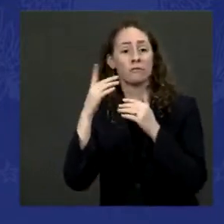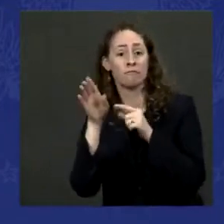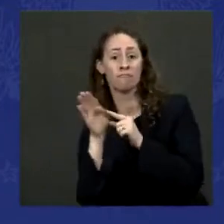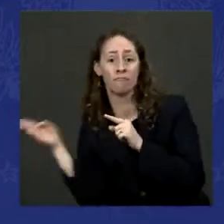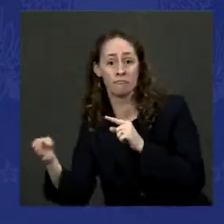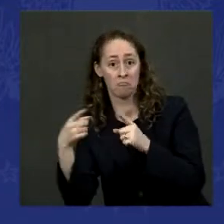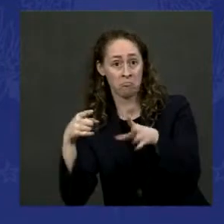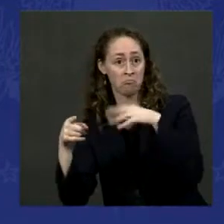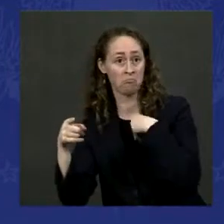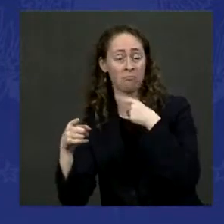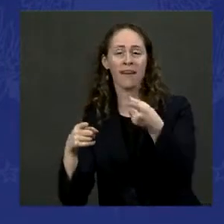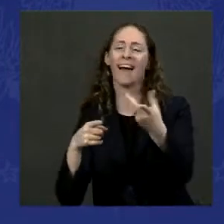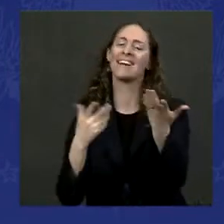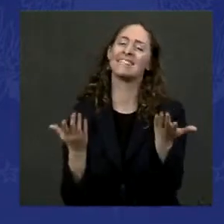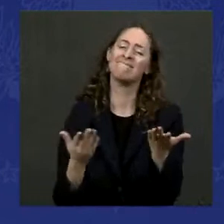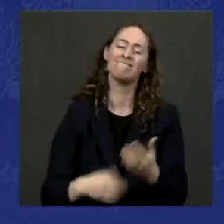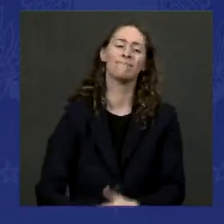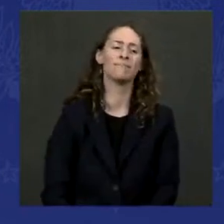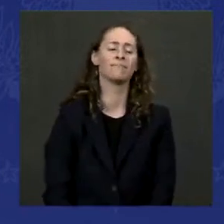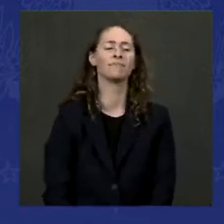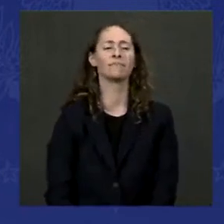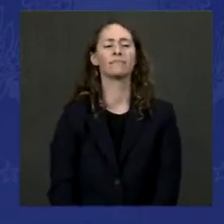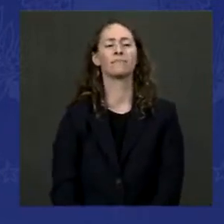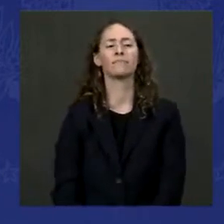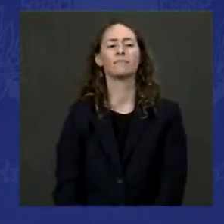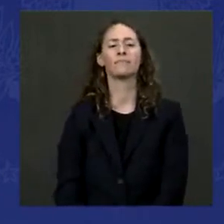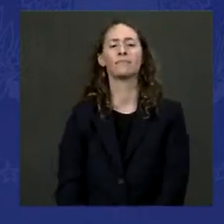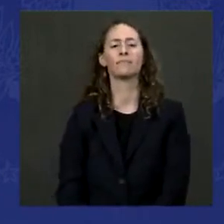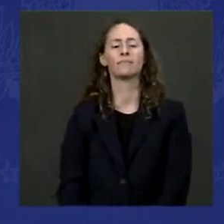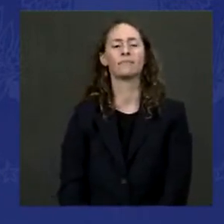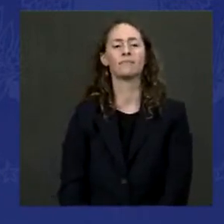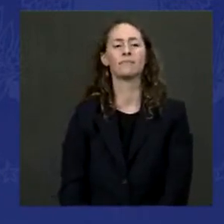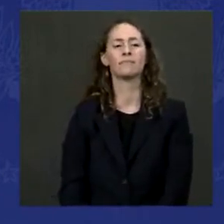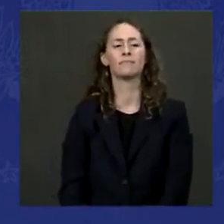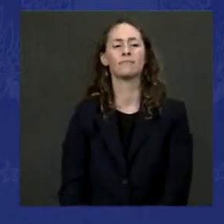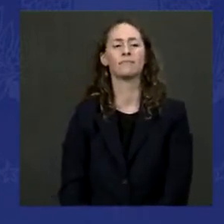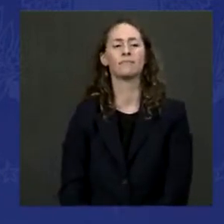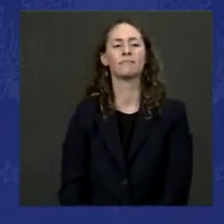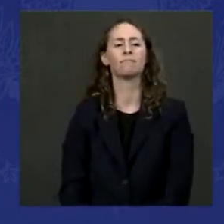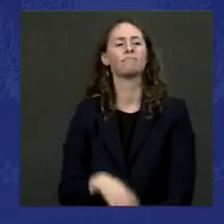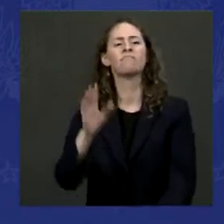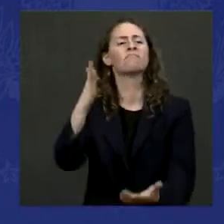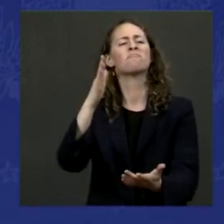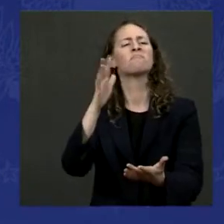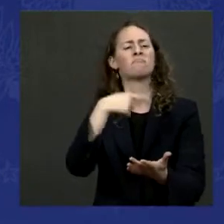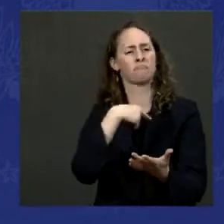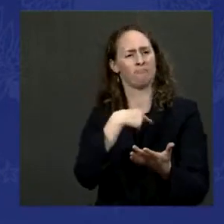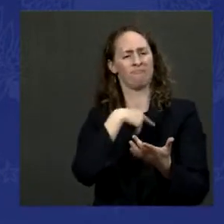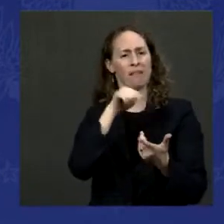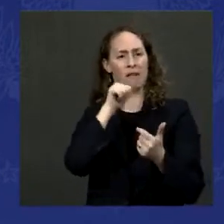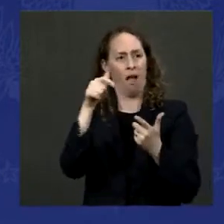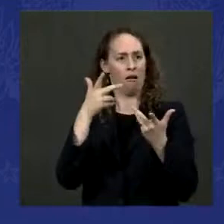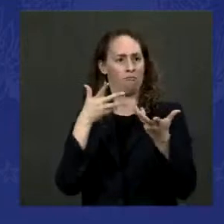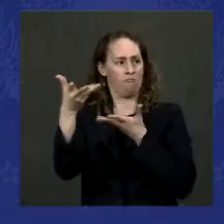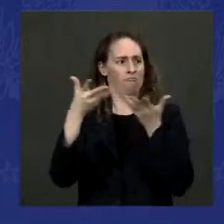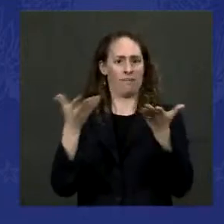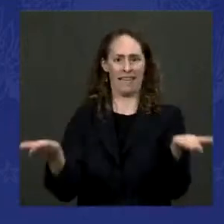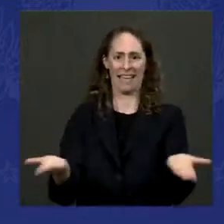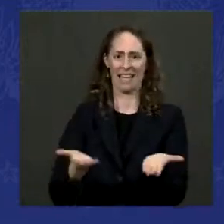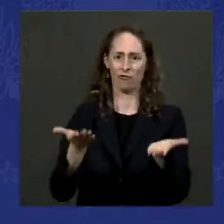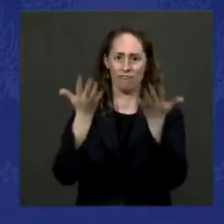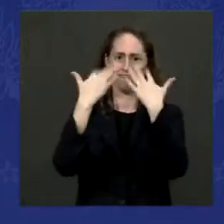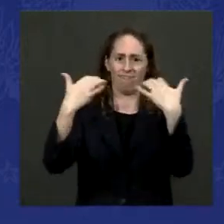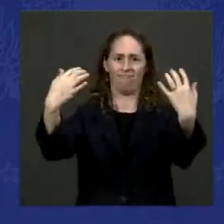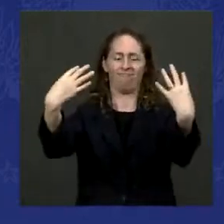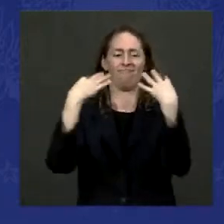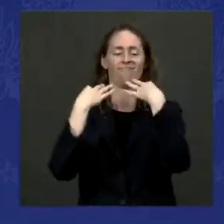know, it's not a smart thing to negotiate with yourself in public. Let's see, we're